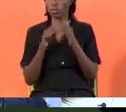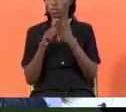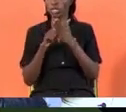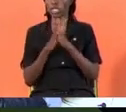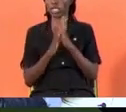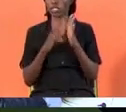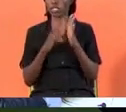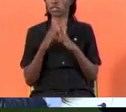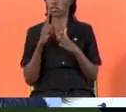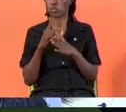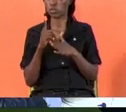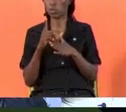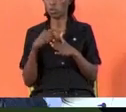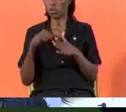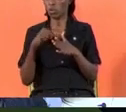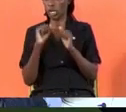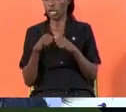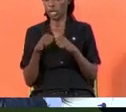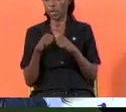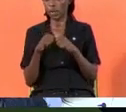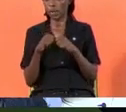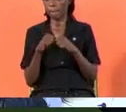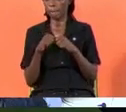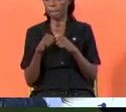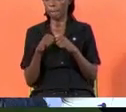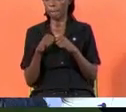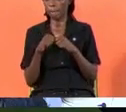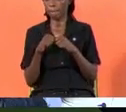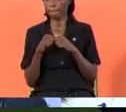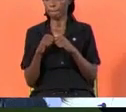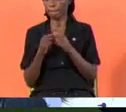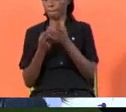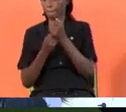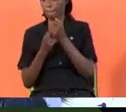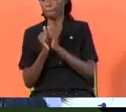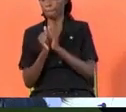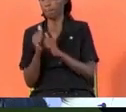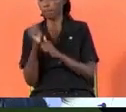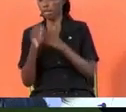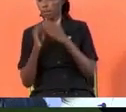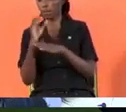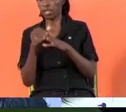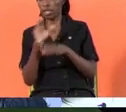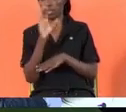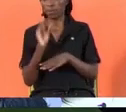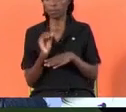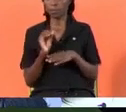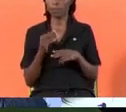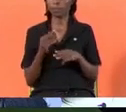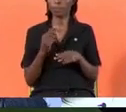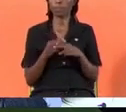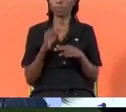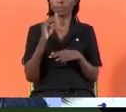and so that we can integrate ourselves, our colleagues from the rest of the continent. He's here speaking is Manuel